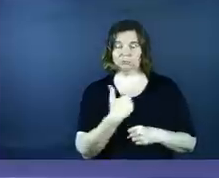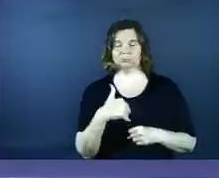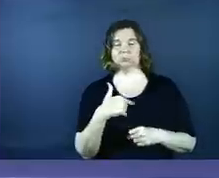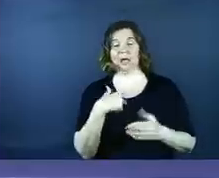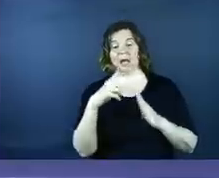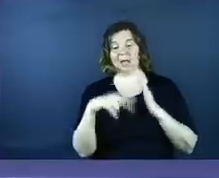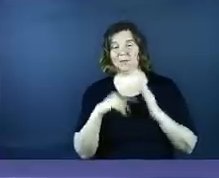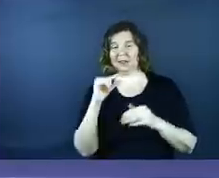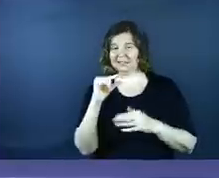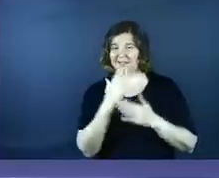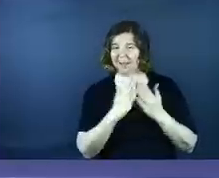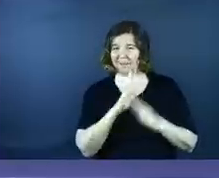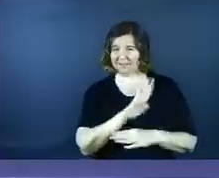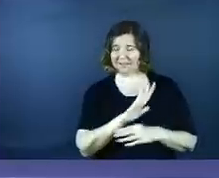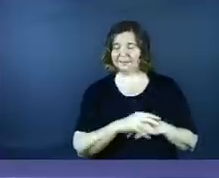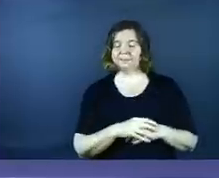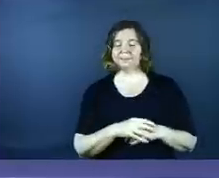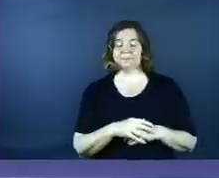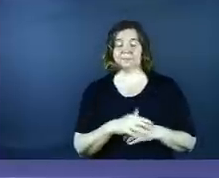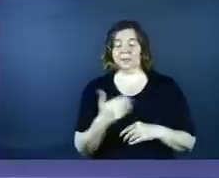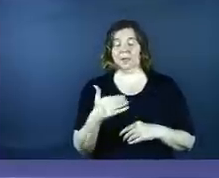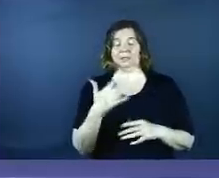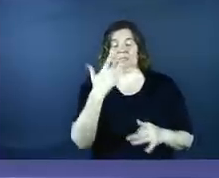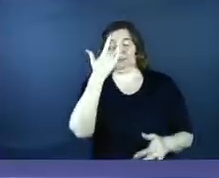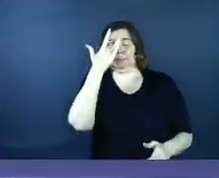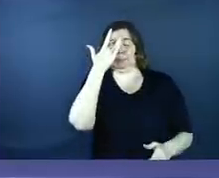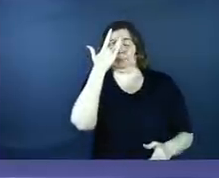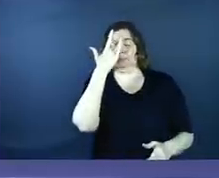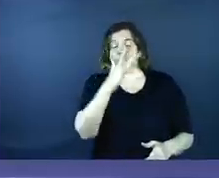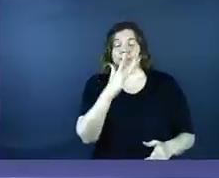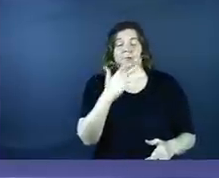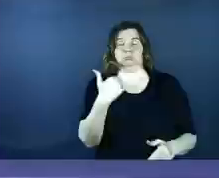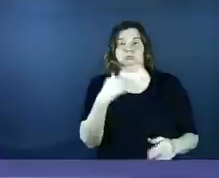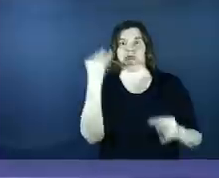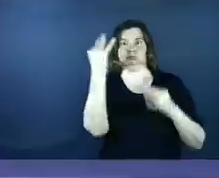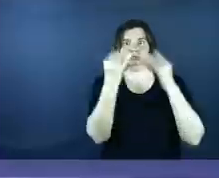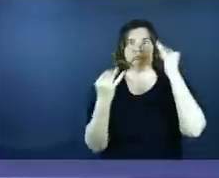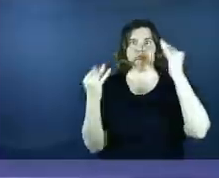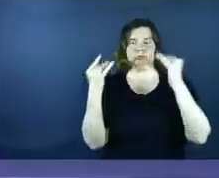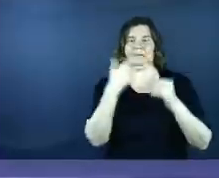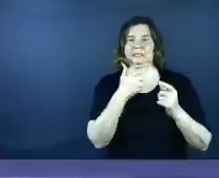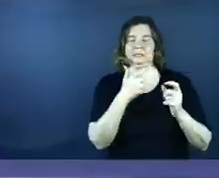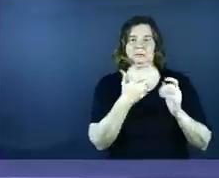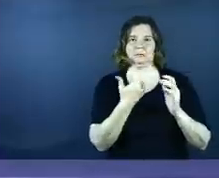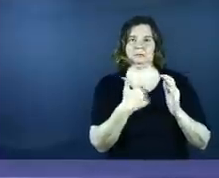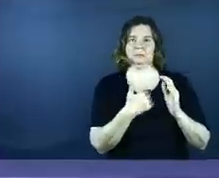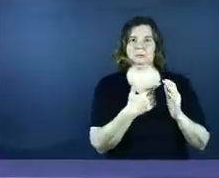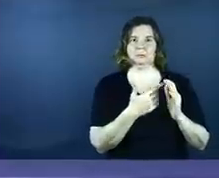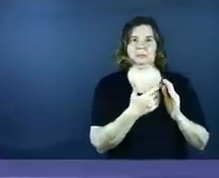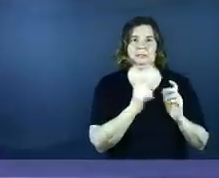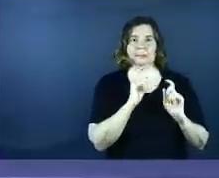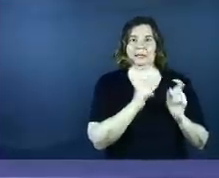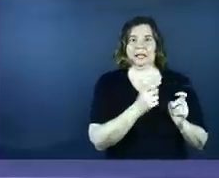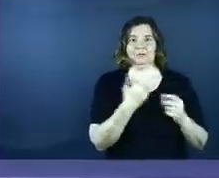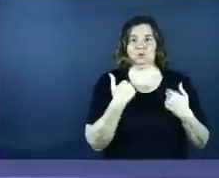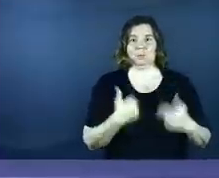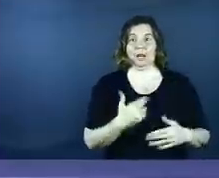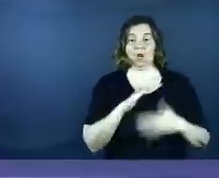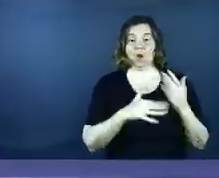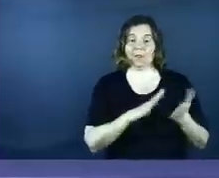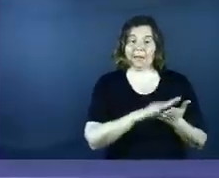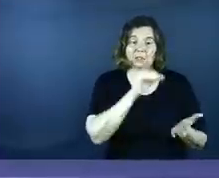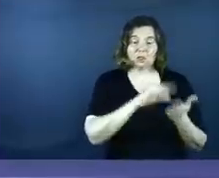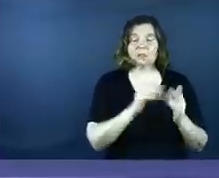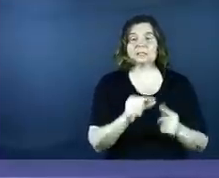I've read a bit of him, and just a brilliant thinker. He's just been a gift to humanity. And all that he's